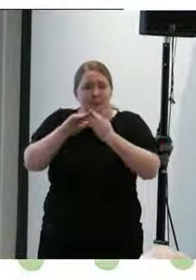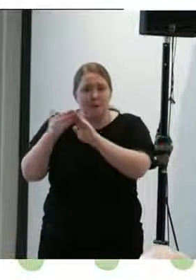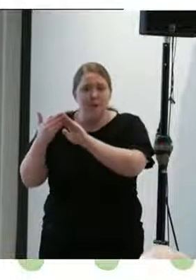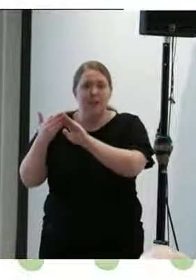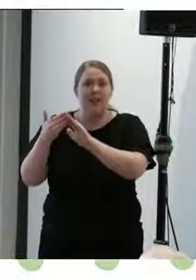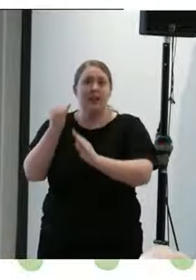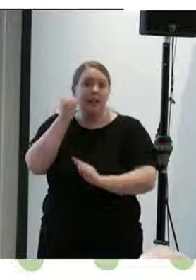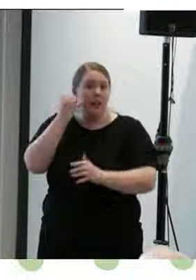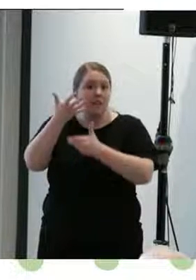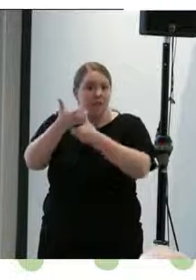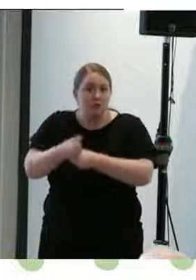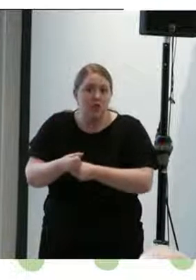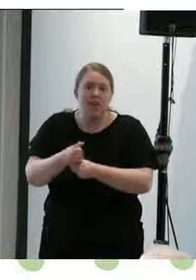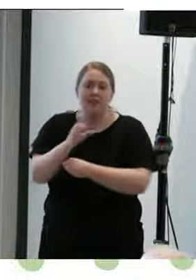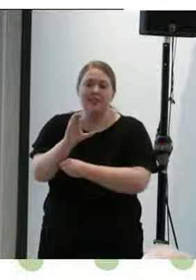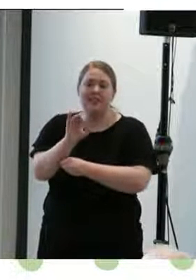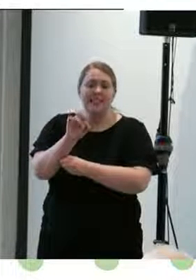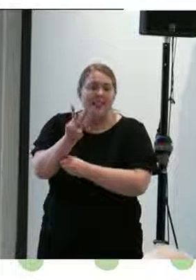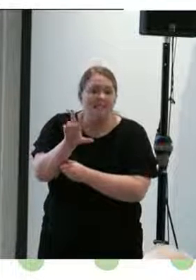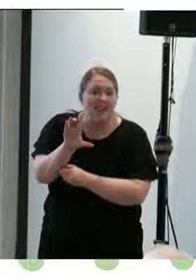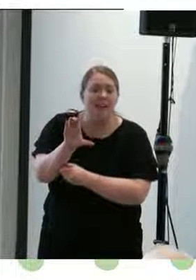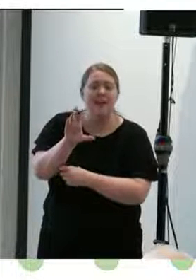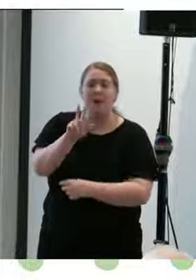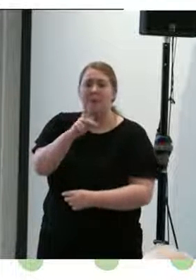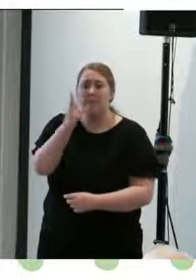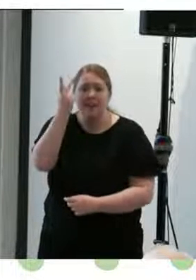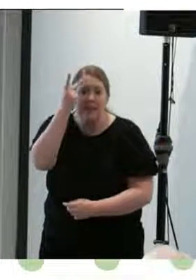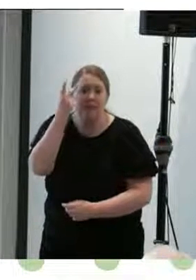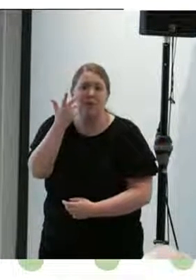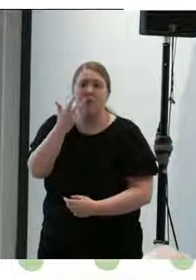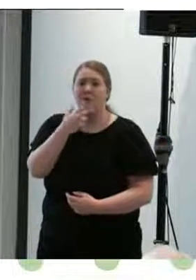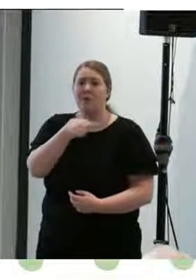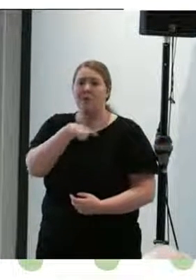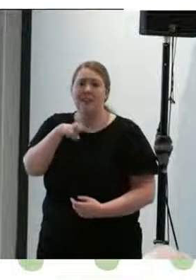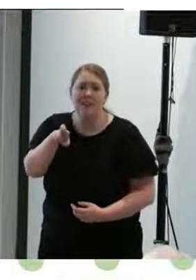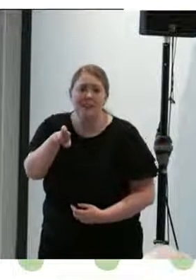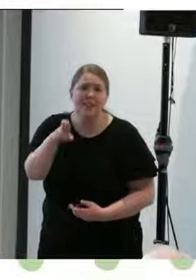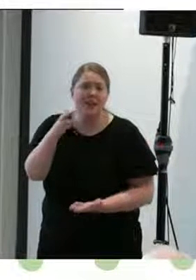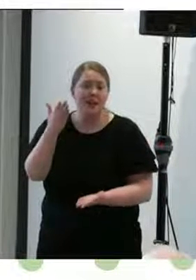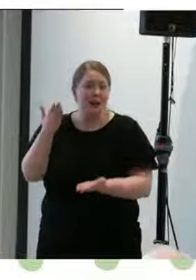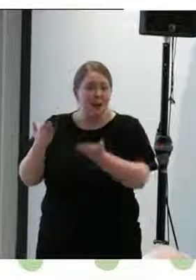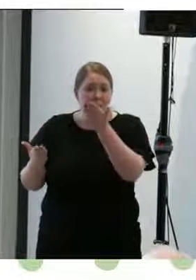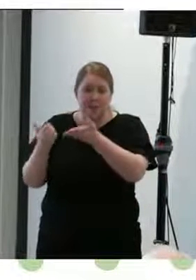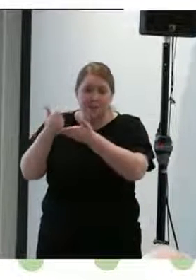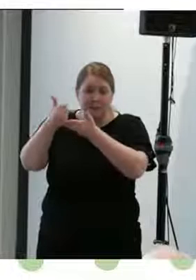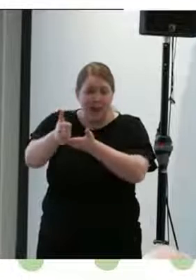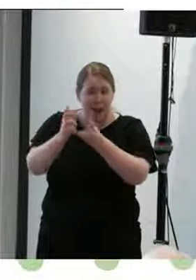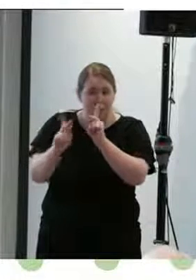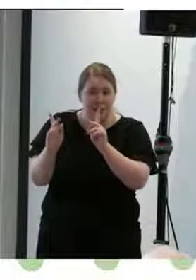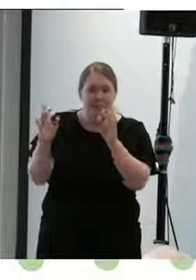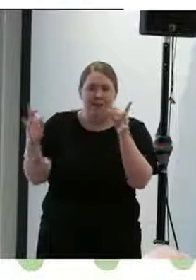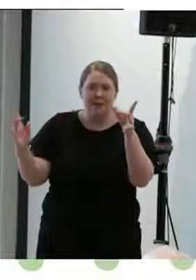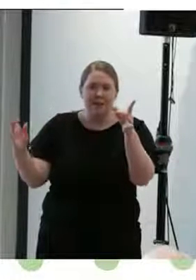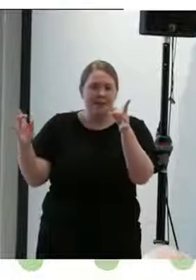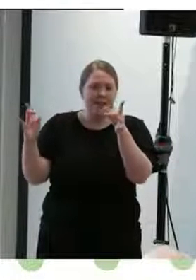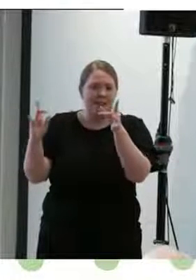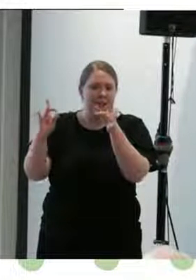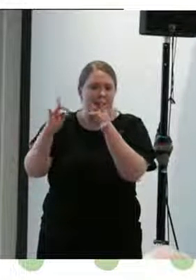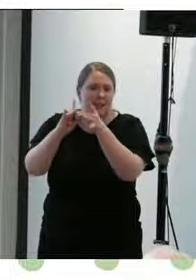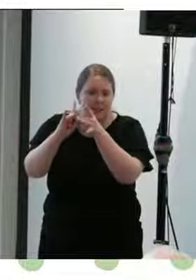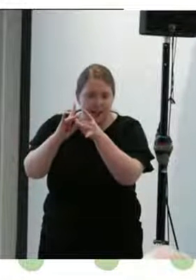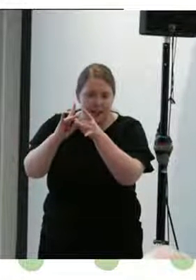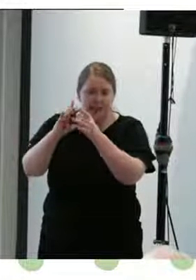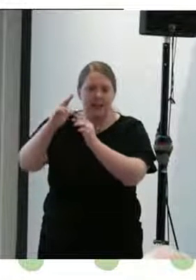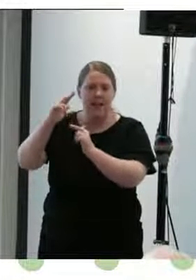political, religious, might help people tie the pain they feel to inequalities, and perhaps learn to build